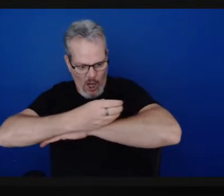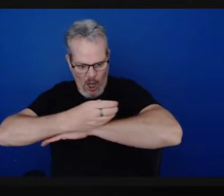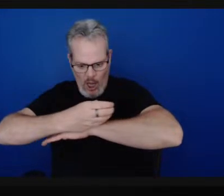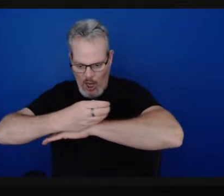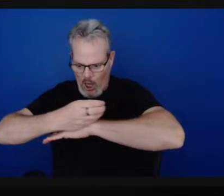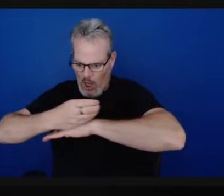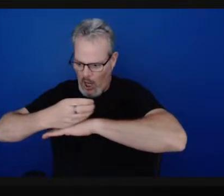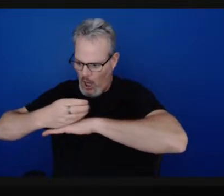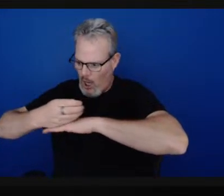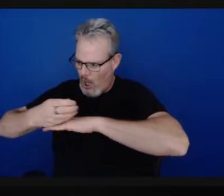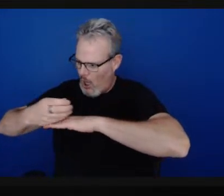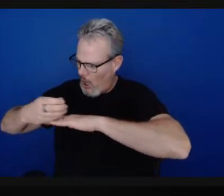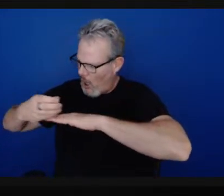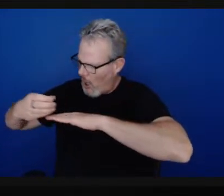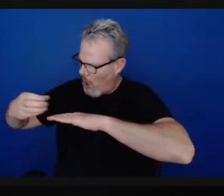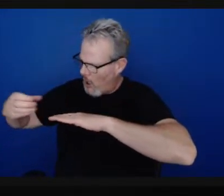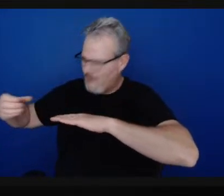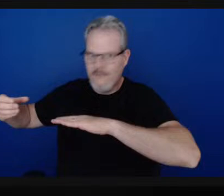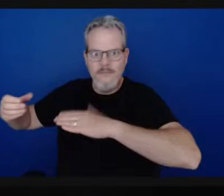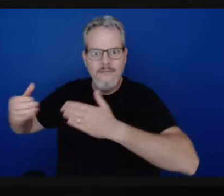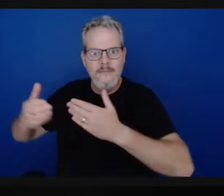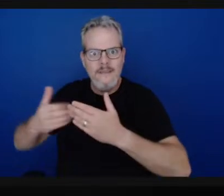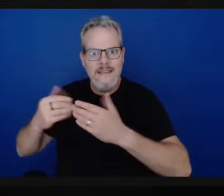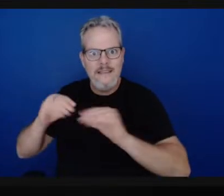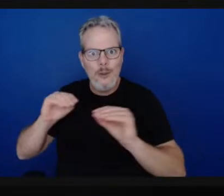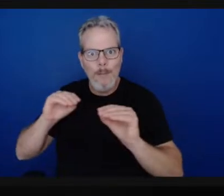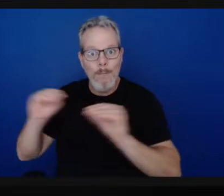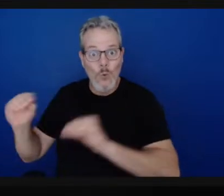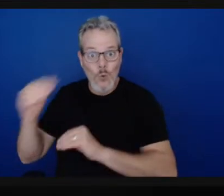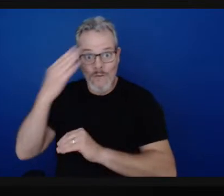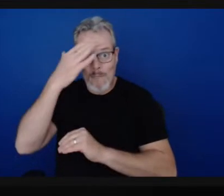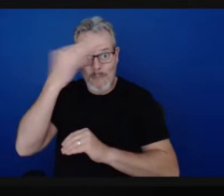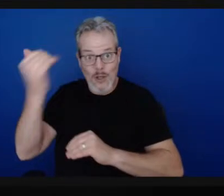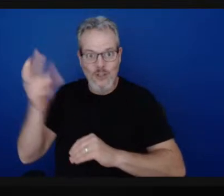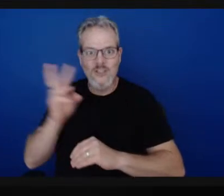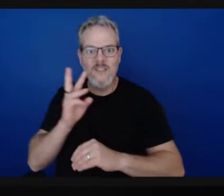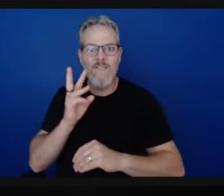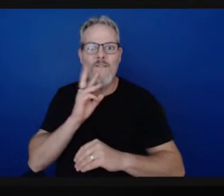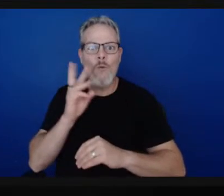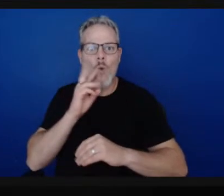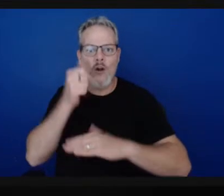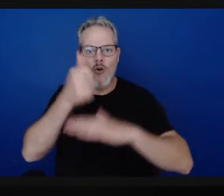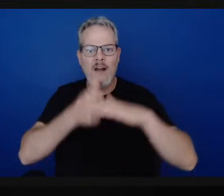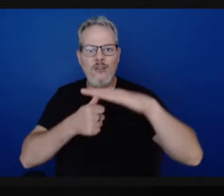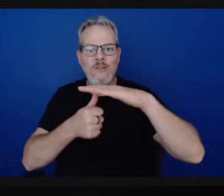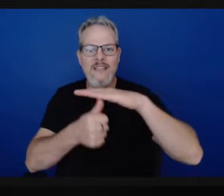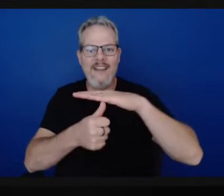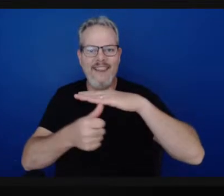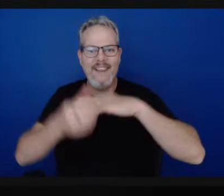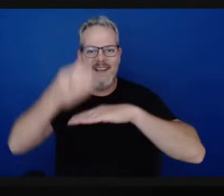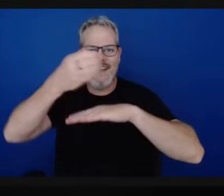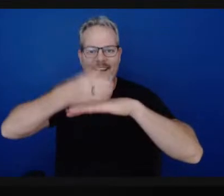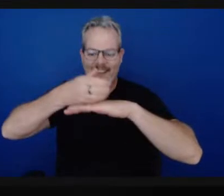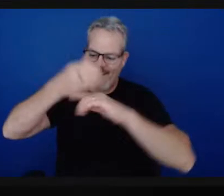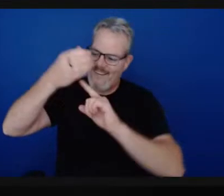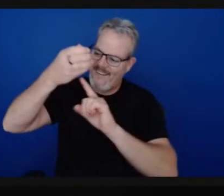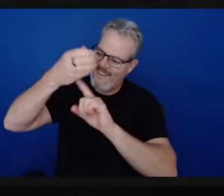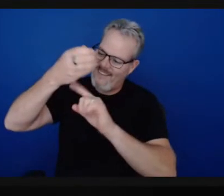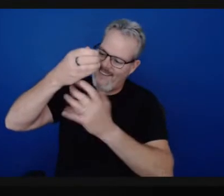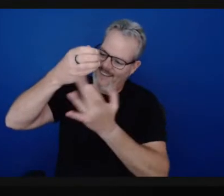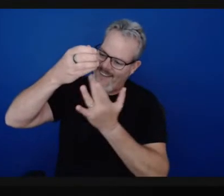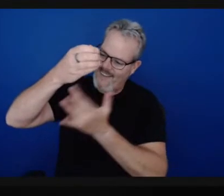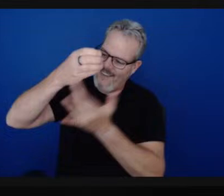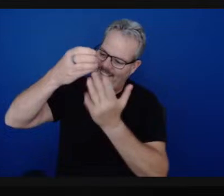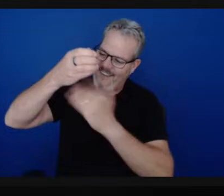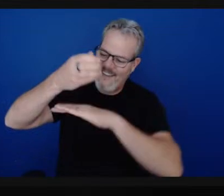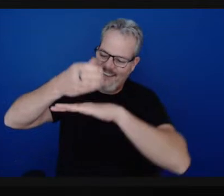pretty easily. And that was because of the water underneath that pint glass that created a